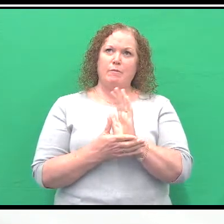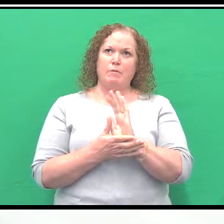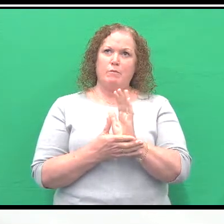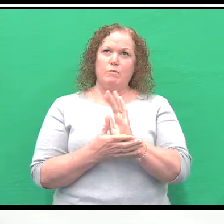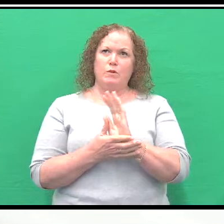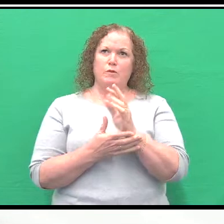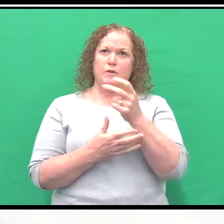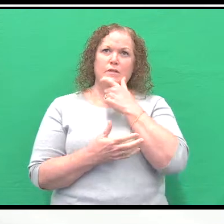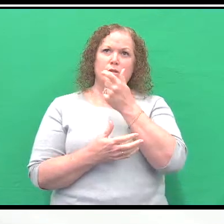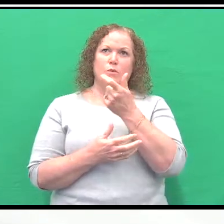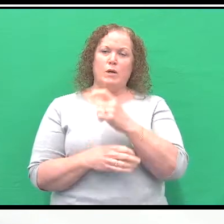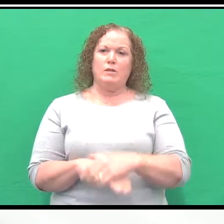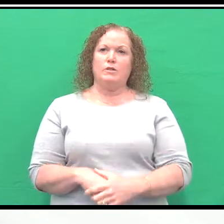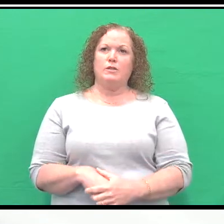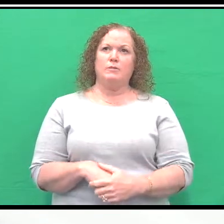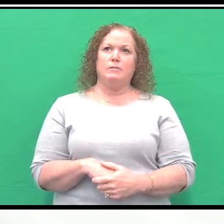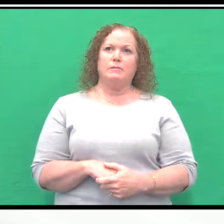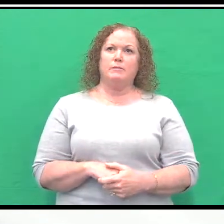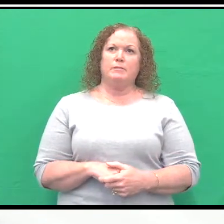interns.